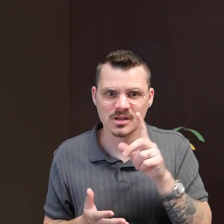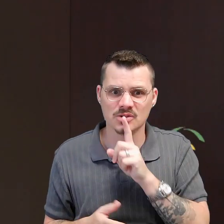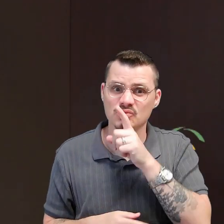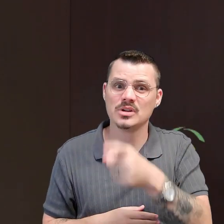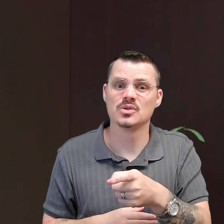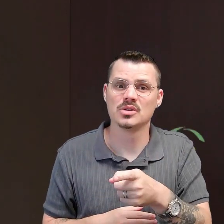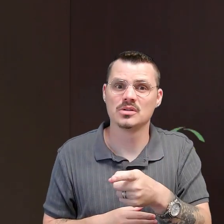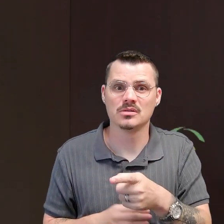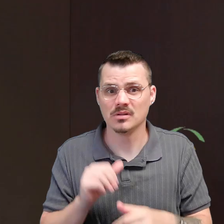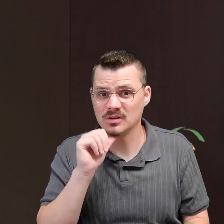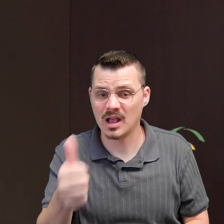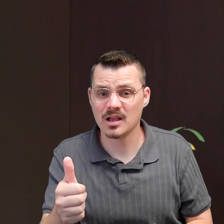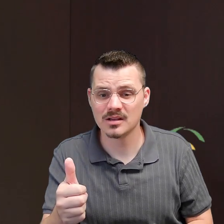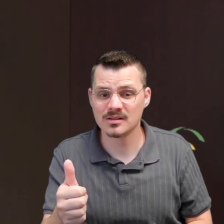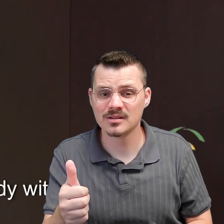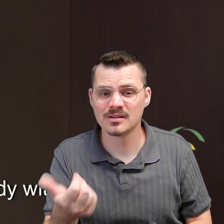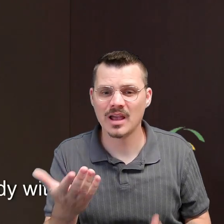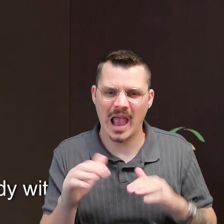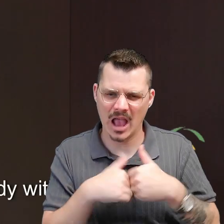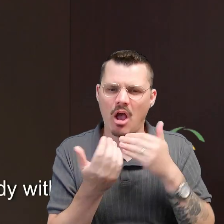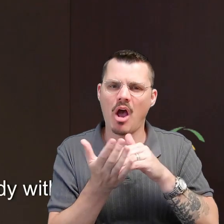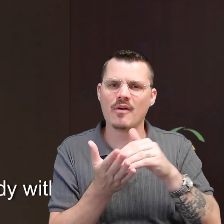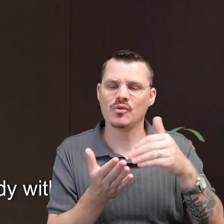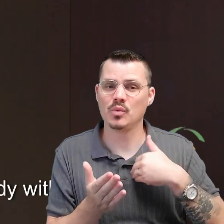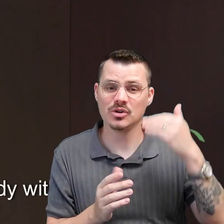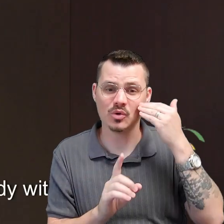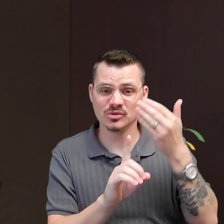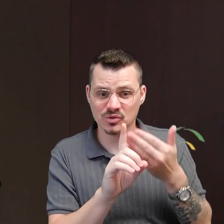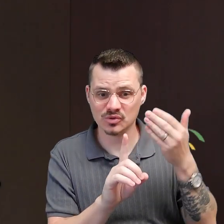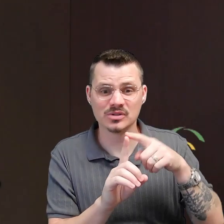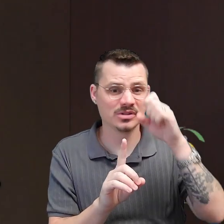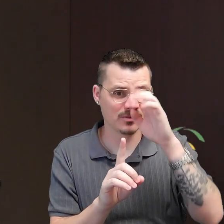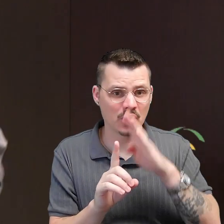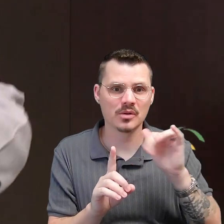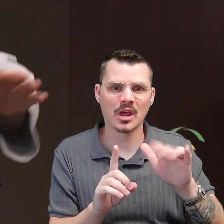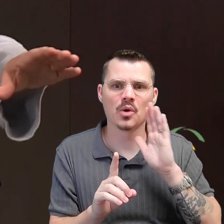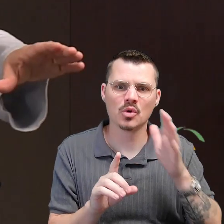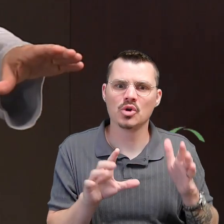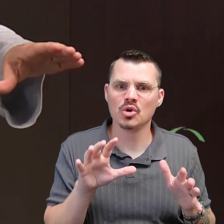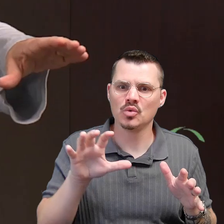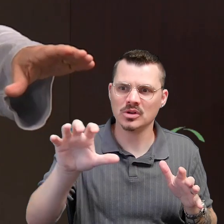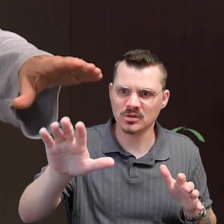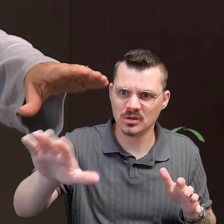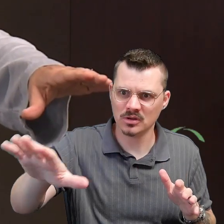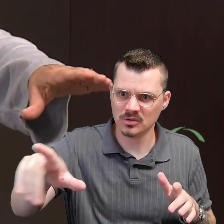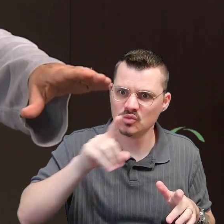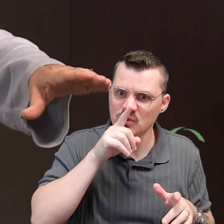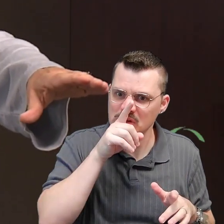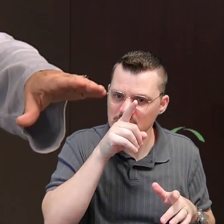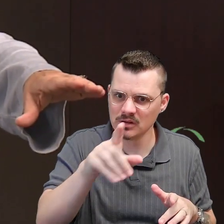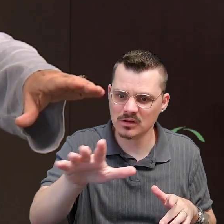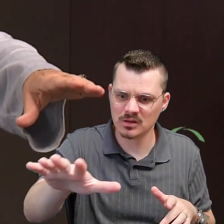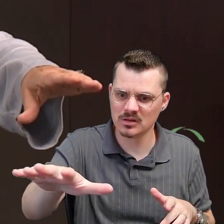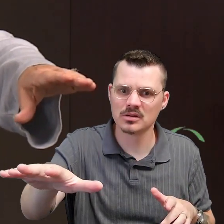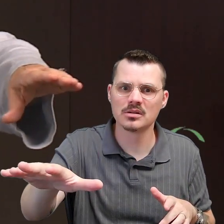is real or not. And how often have we known somebody with schizophrenia that will reach out and say, are you real?